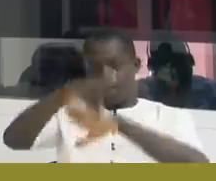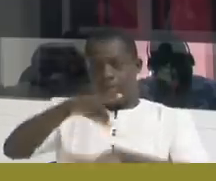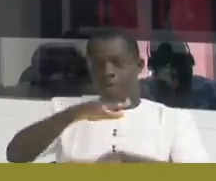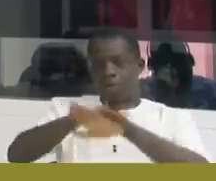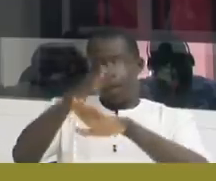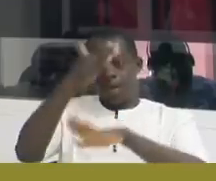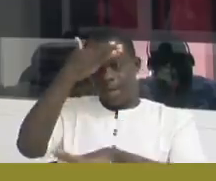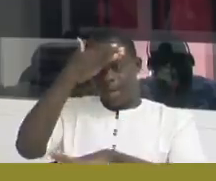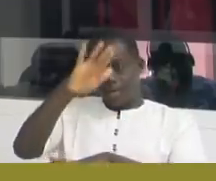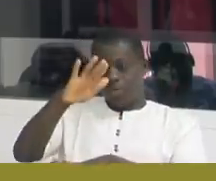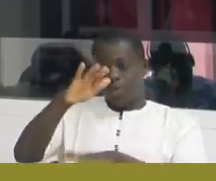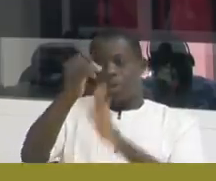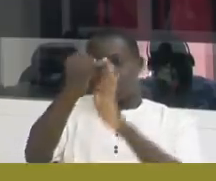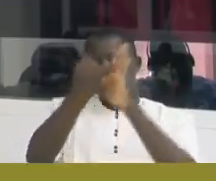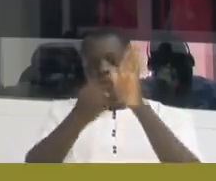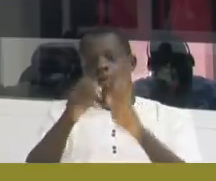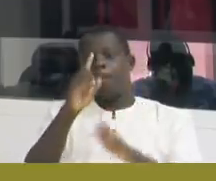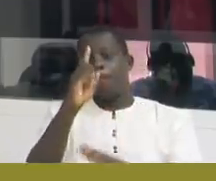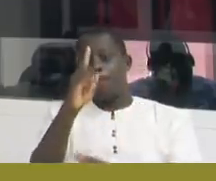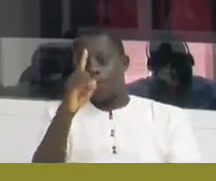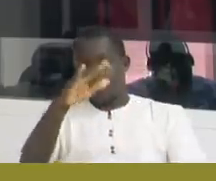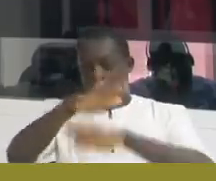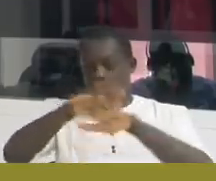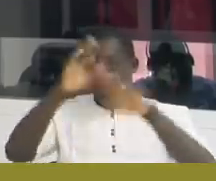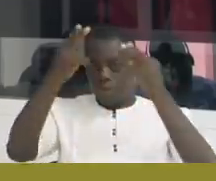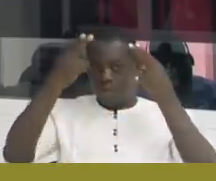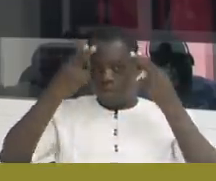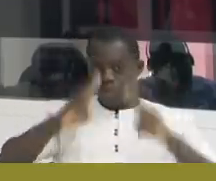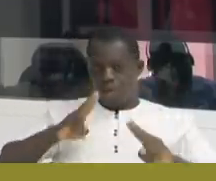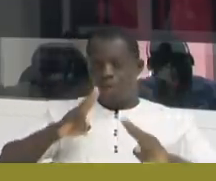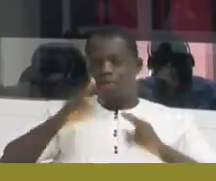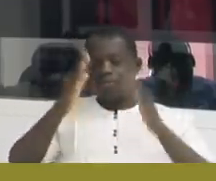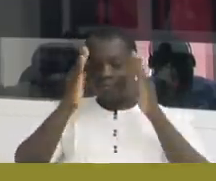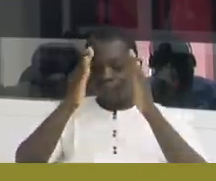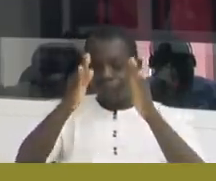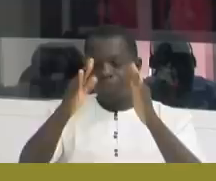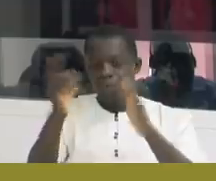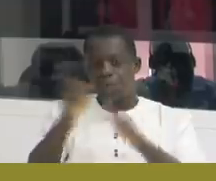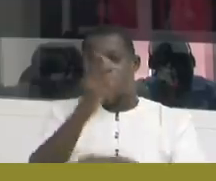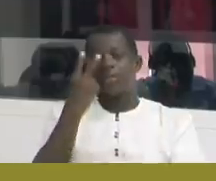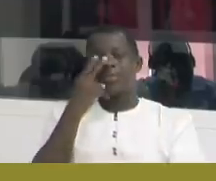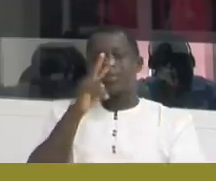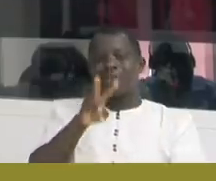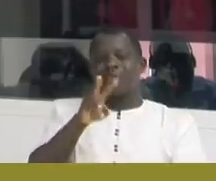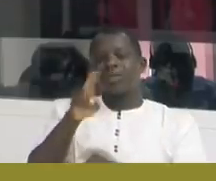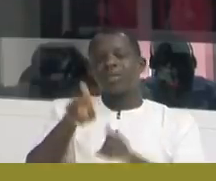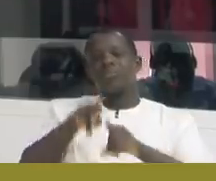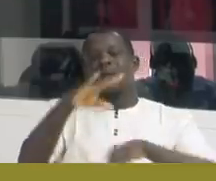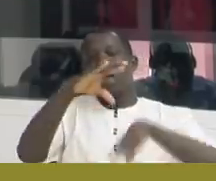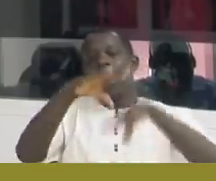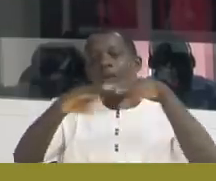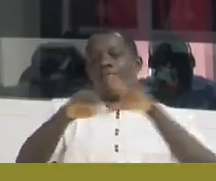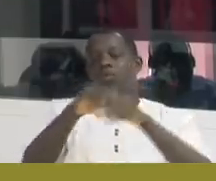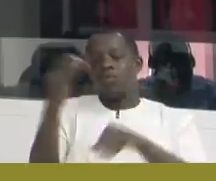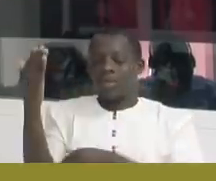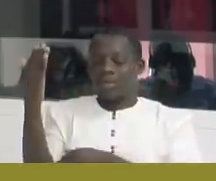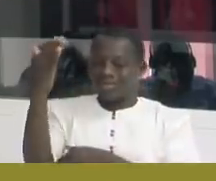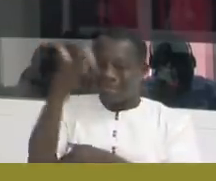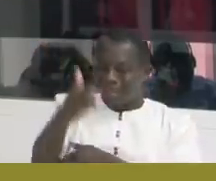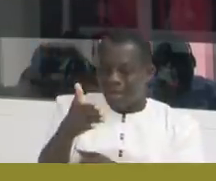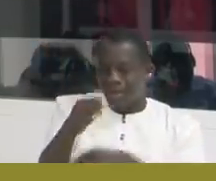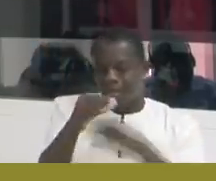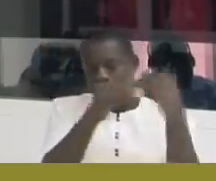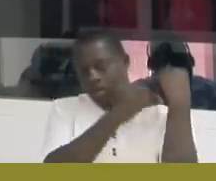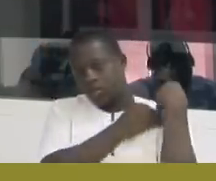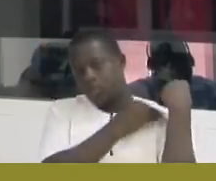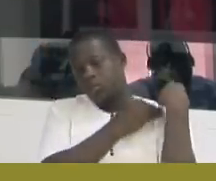moral issues, but on legal considerations. And what we have seen is an avoidance of direct responsibility